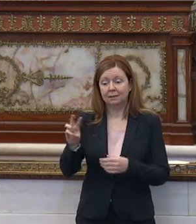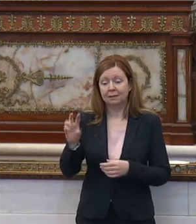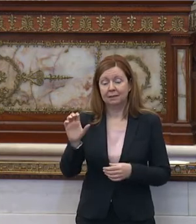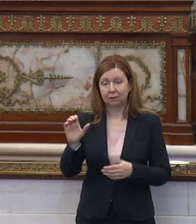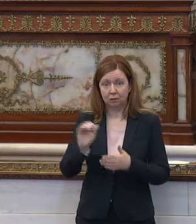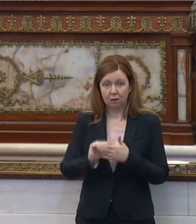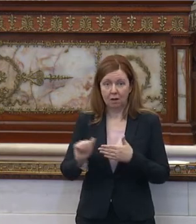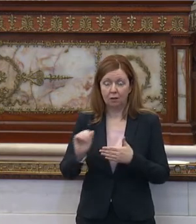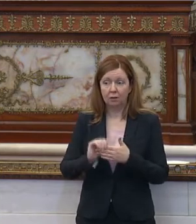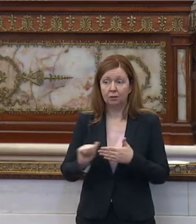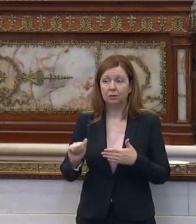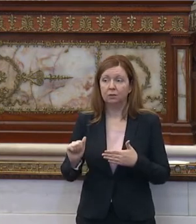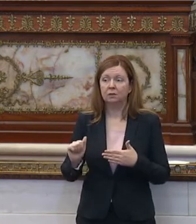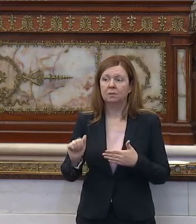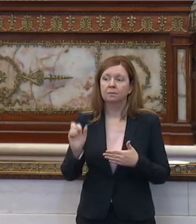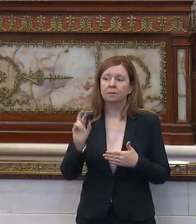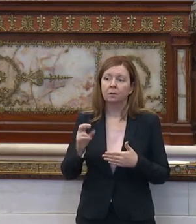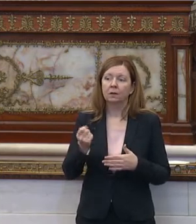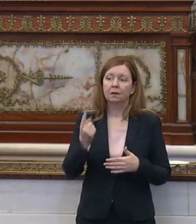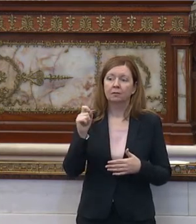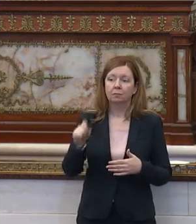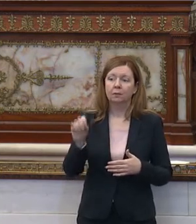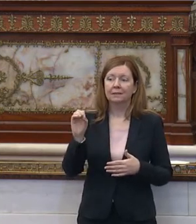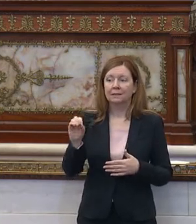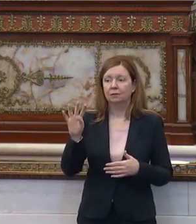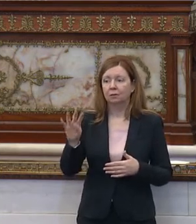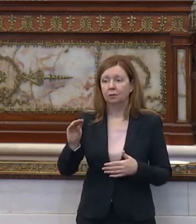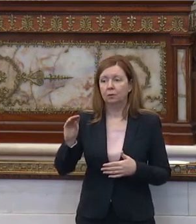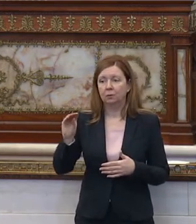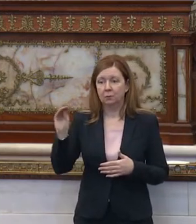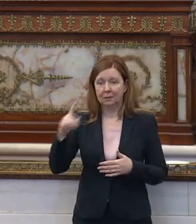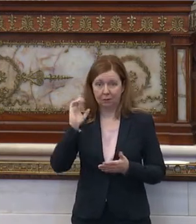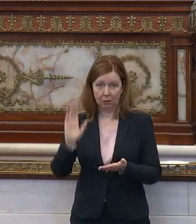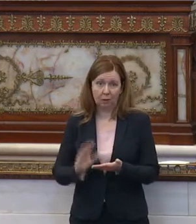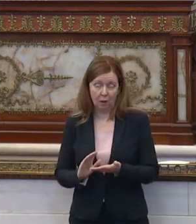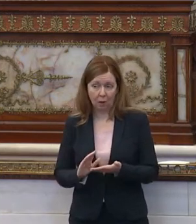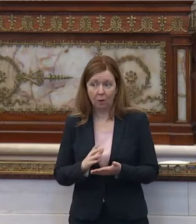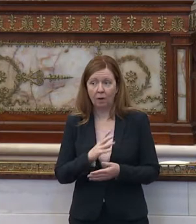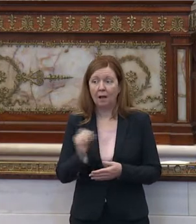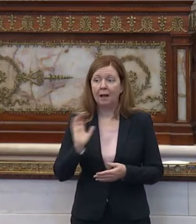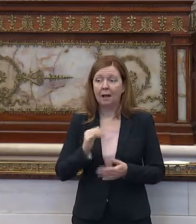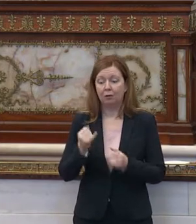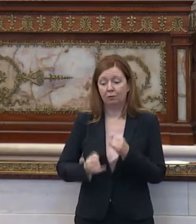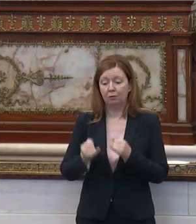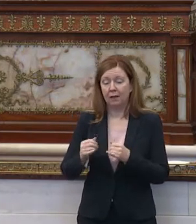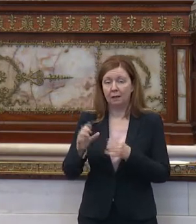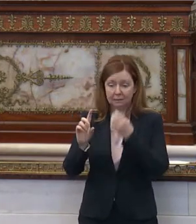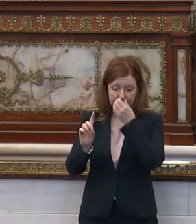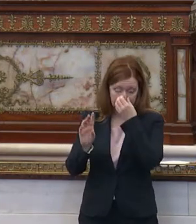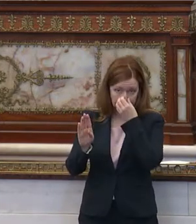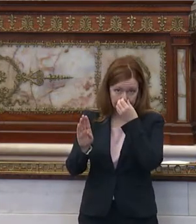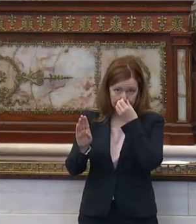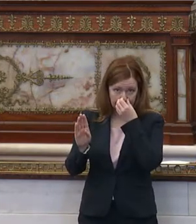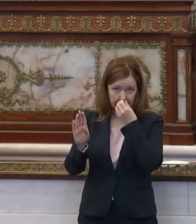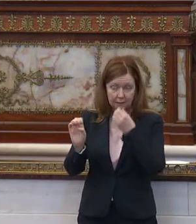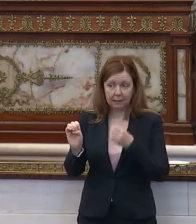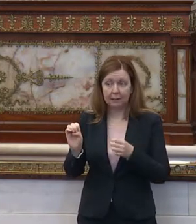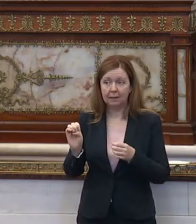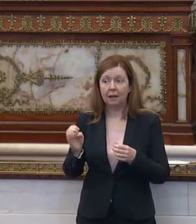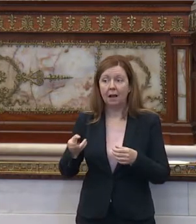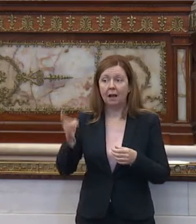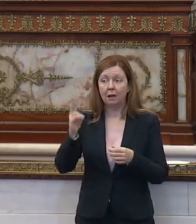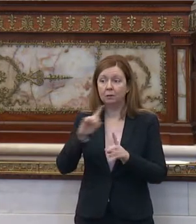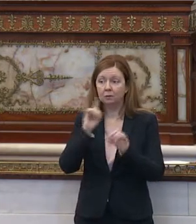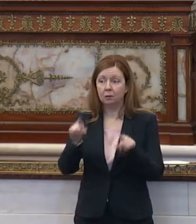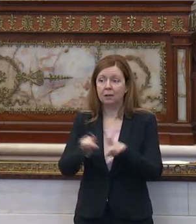$10,584,600, or 11.04% for the low, and our final DBE forecast high was reported as